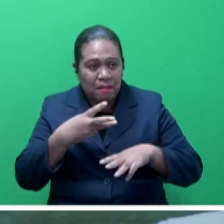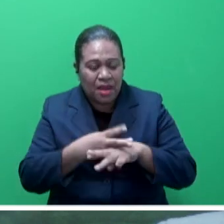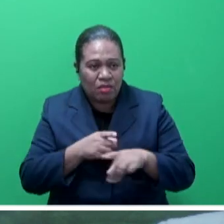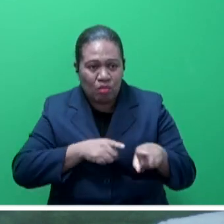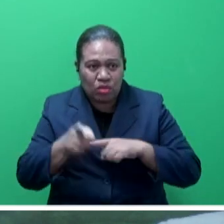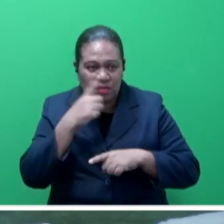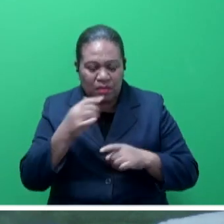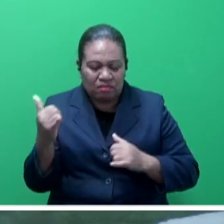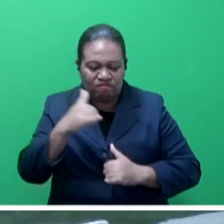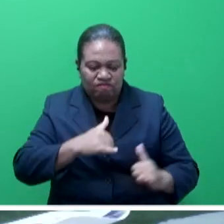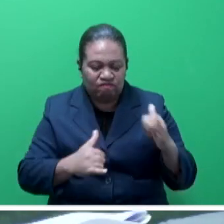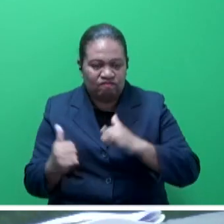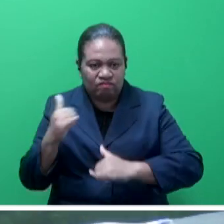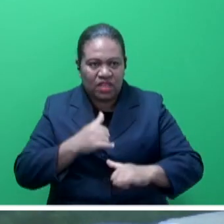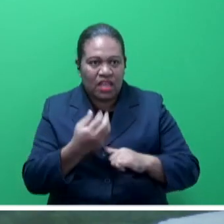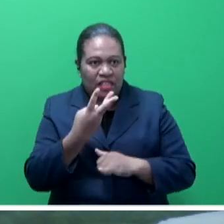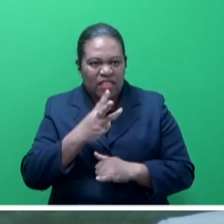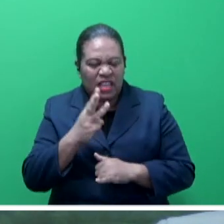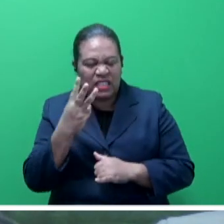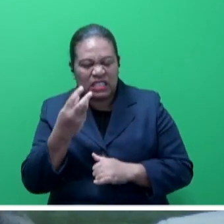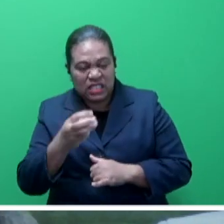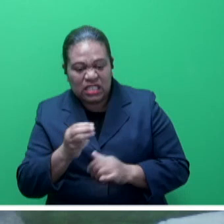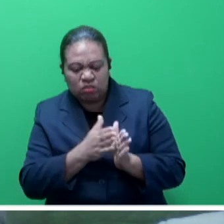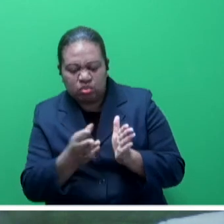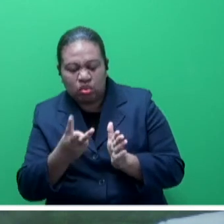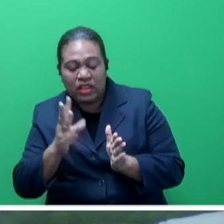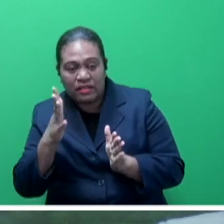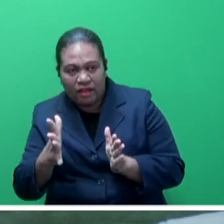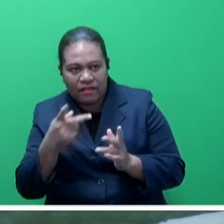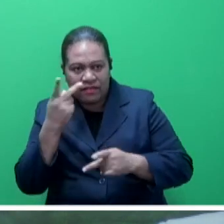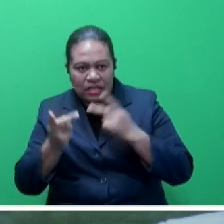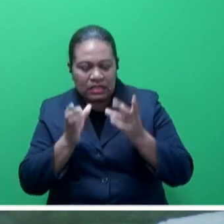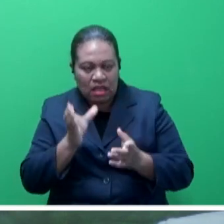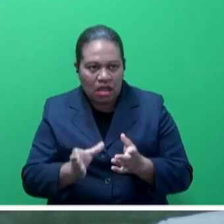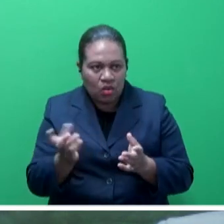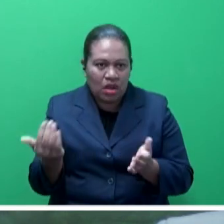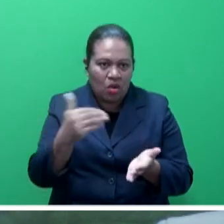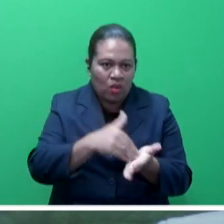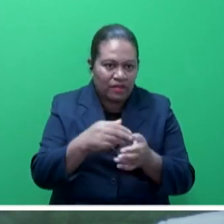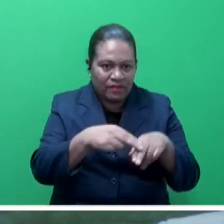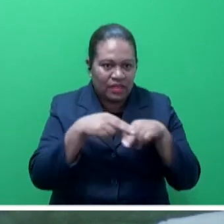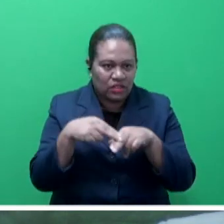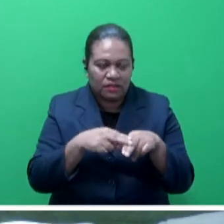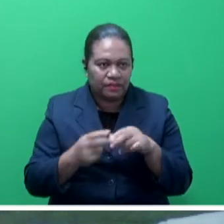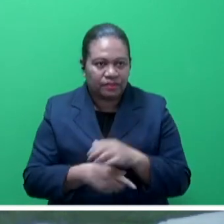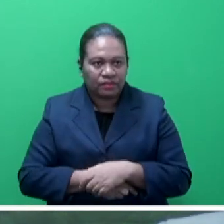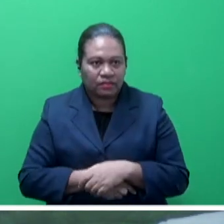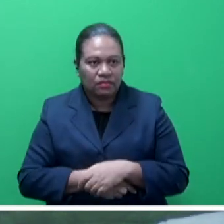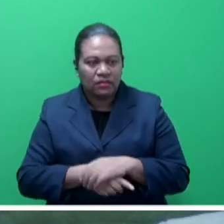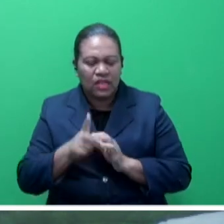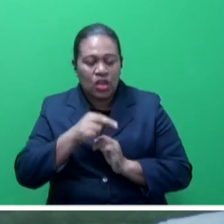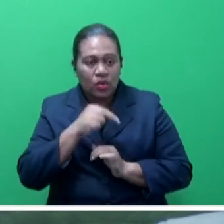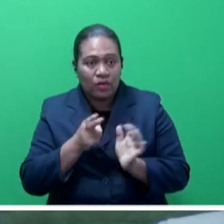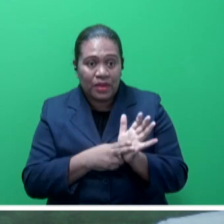we're expecting between 30 to 35,000 visitors. The recent relaxation of travel restrictions or requirements by